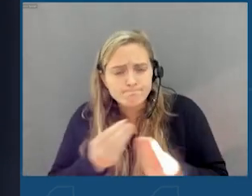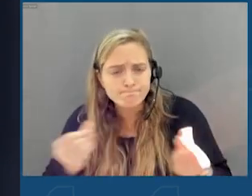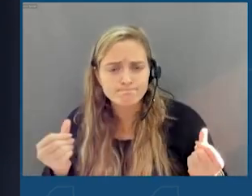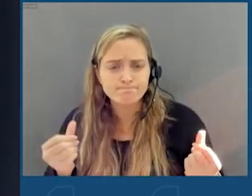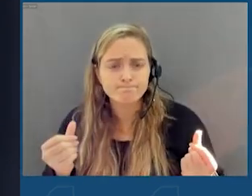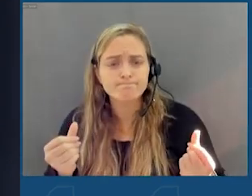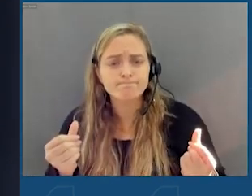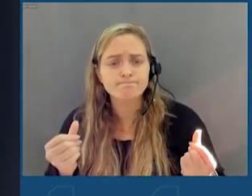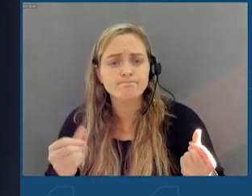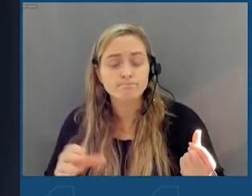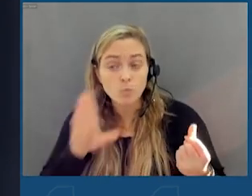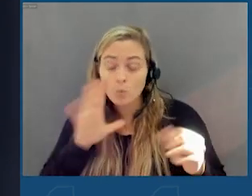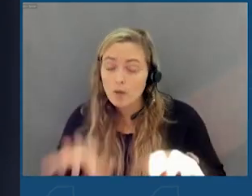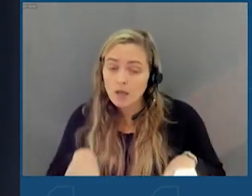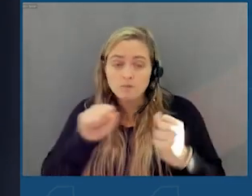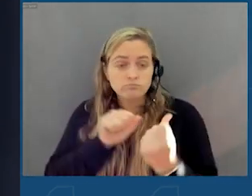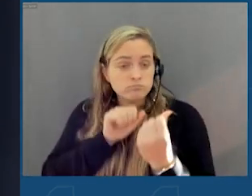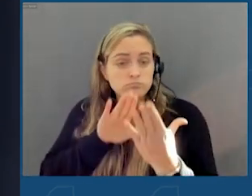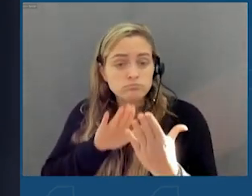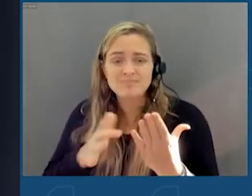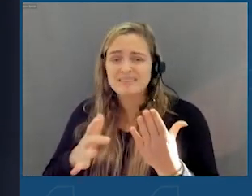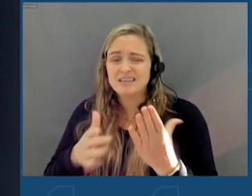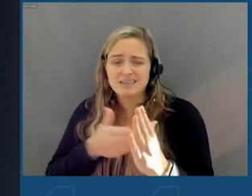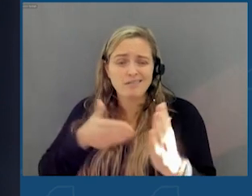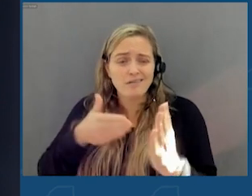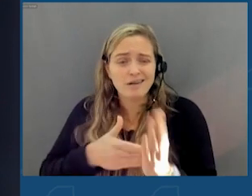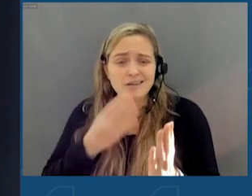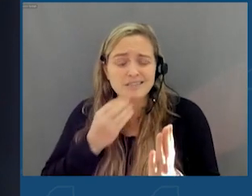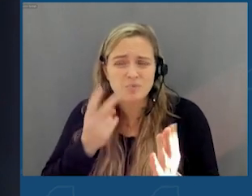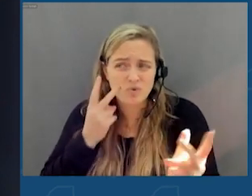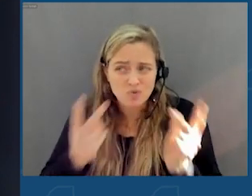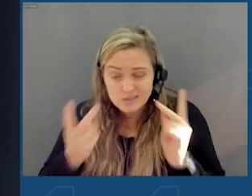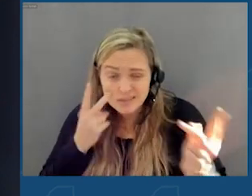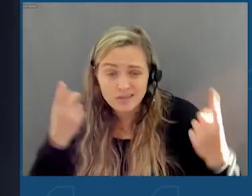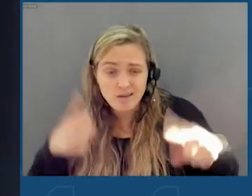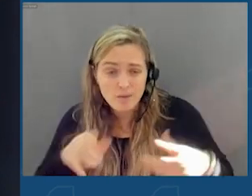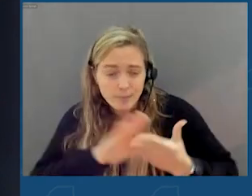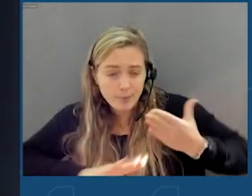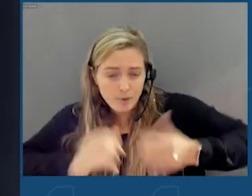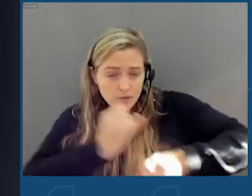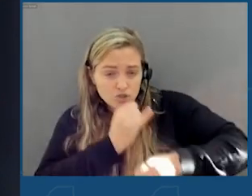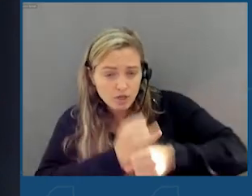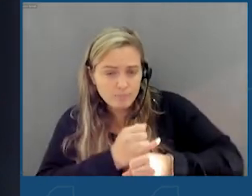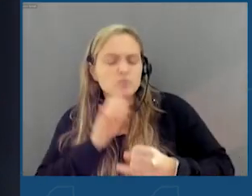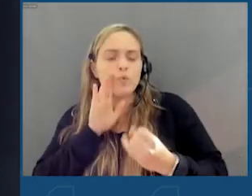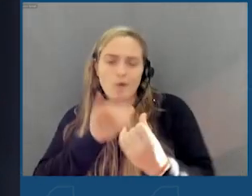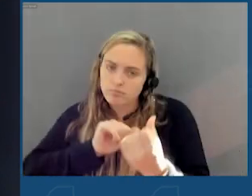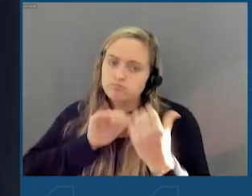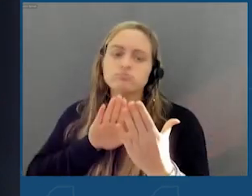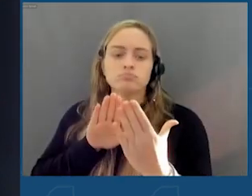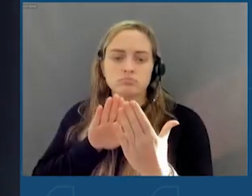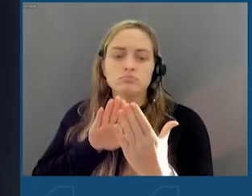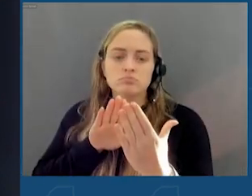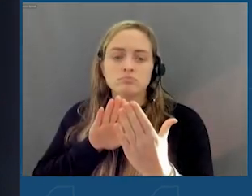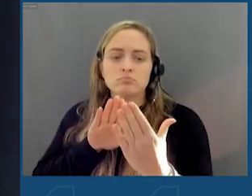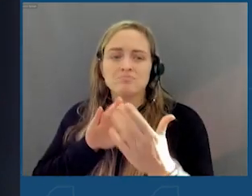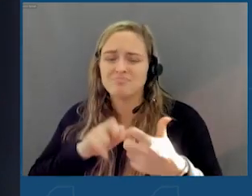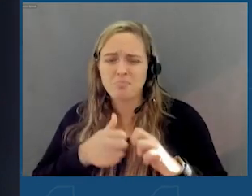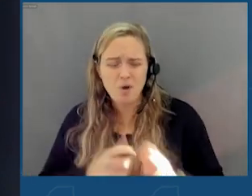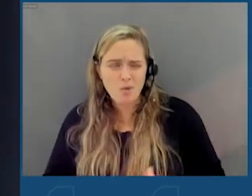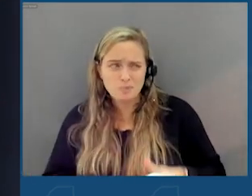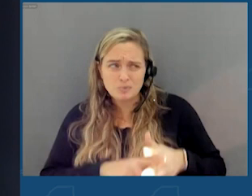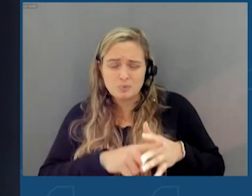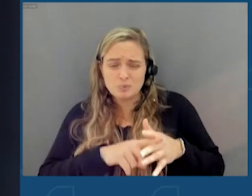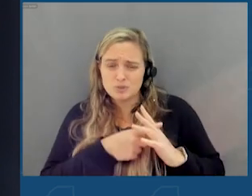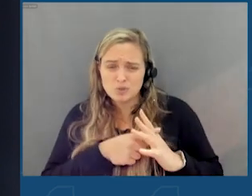we will take on the anti-Semitism we have seen on college campuses. The problem didn't begin with